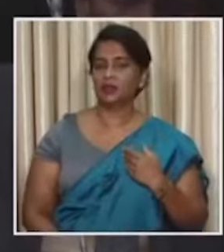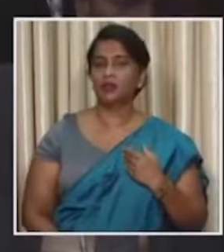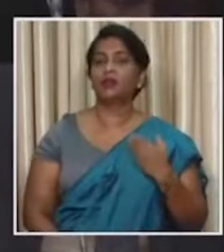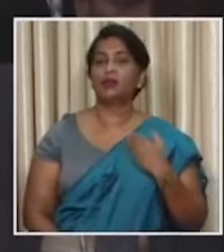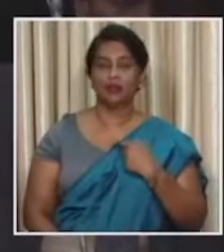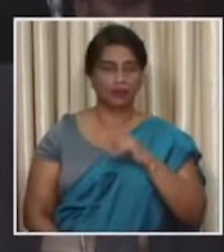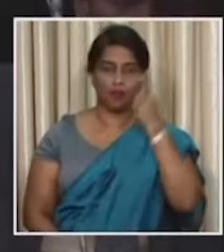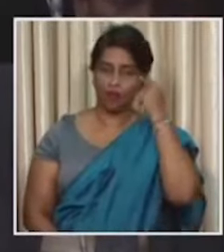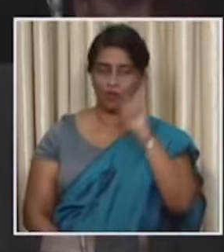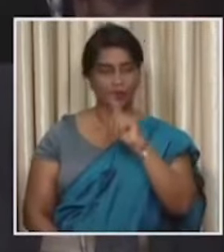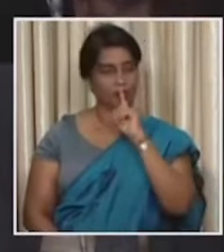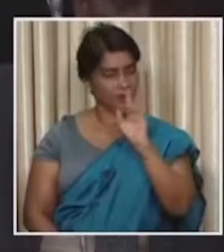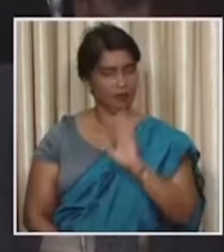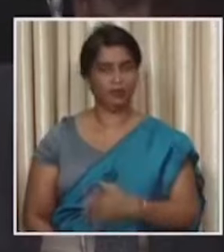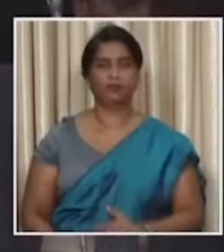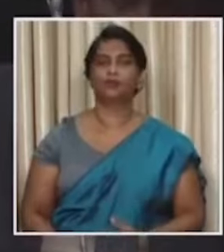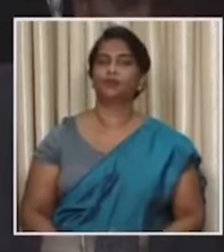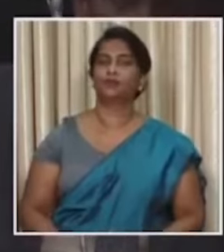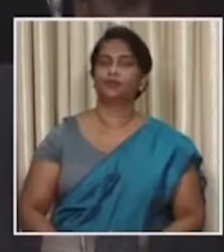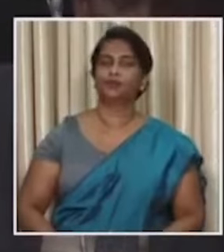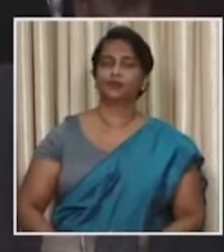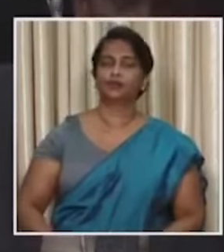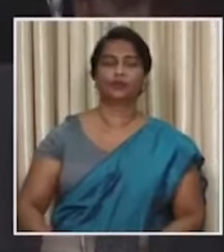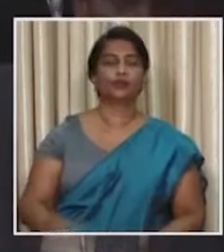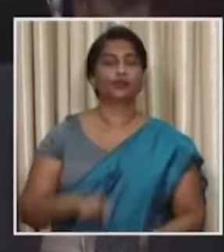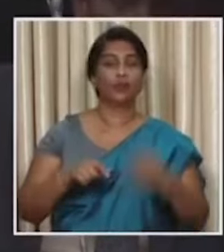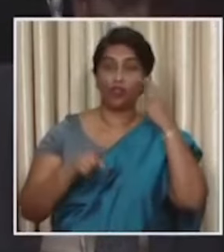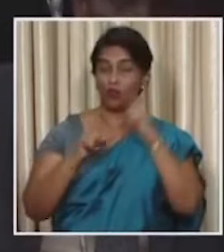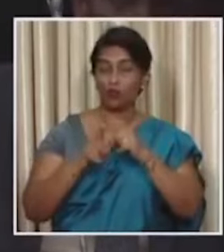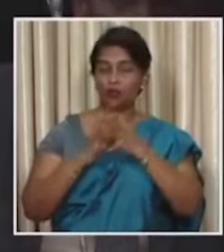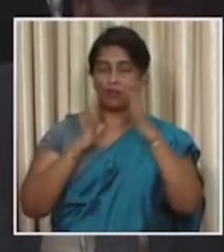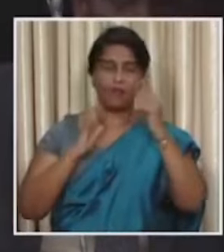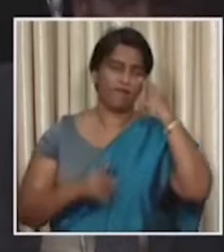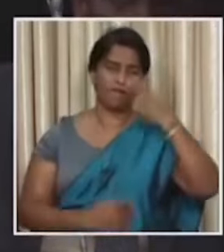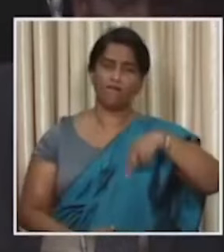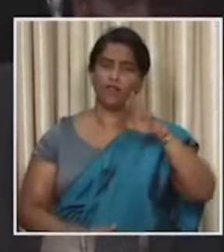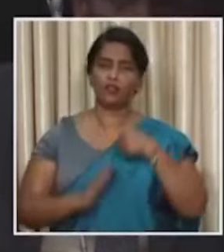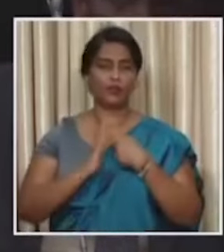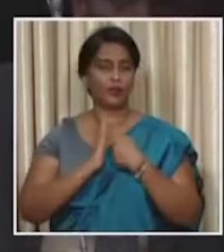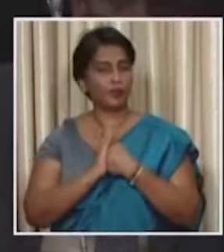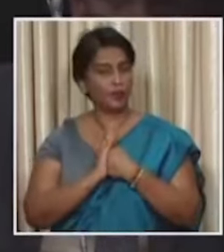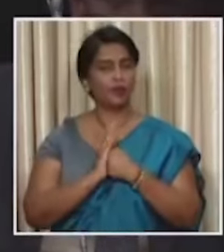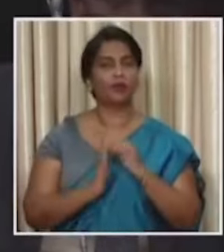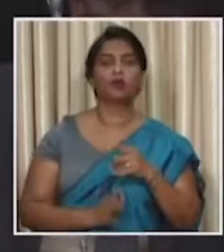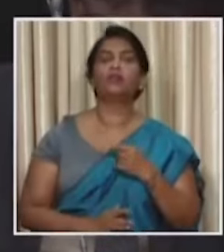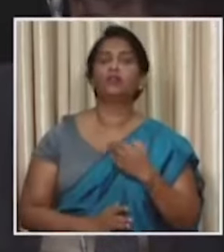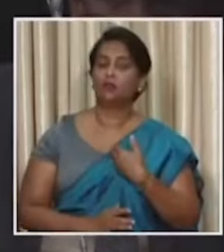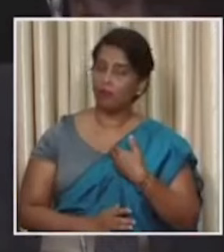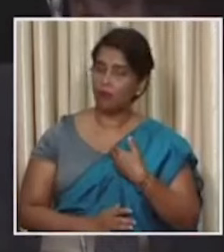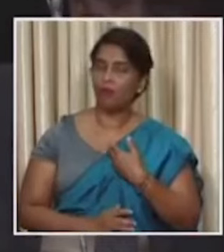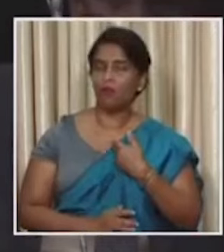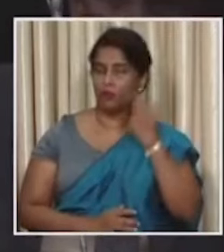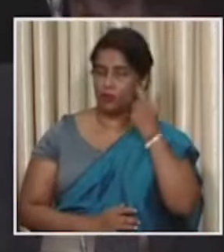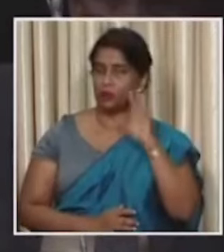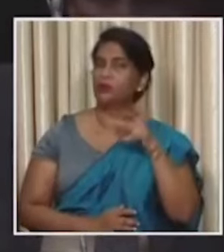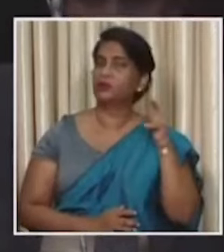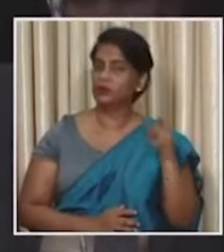But I certainly have a lot of trust in him. I have a lot of respect for him. I know that he's certainly not a member who can be categorized